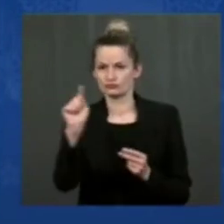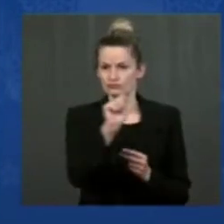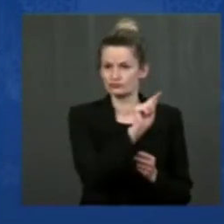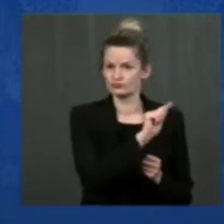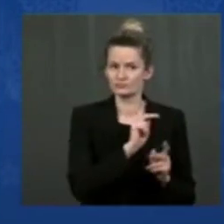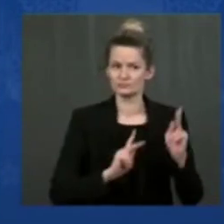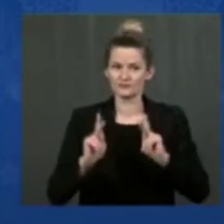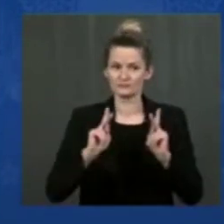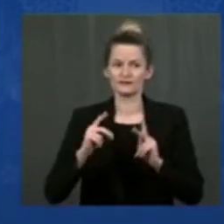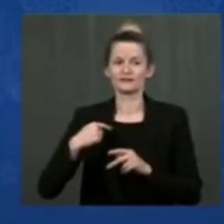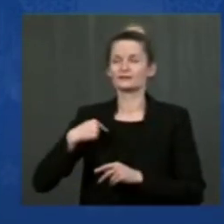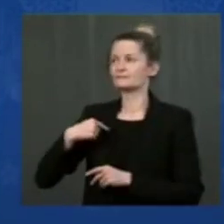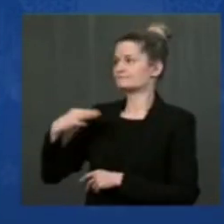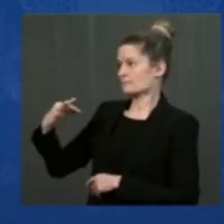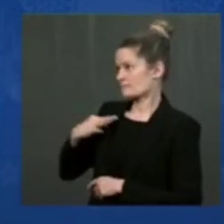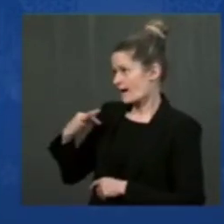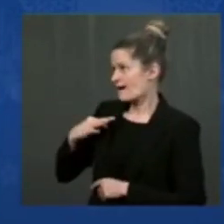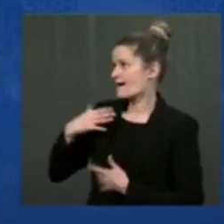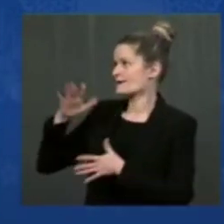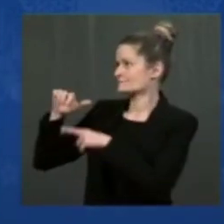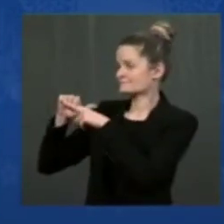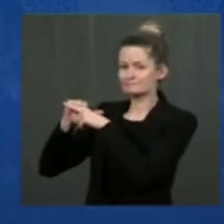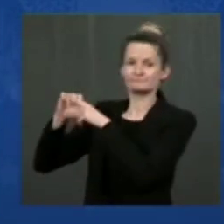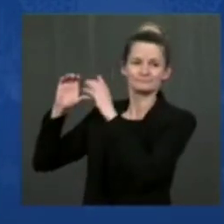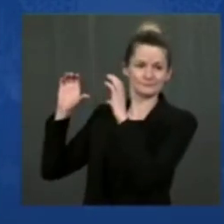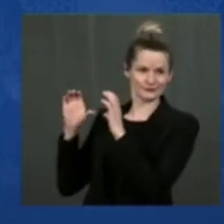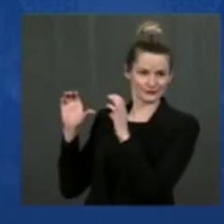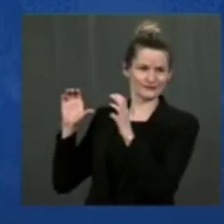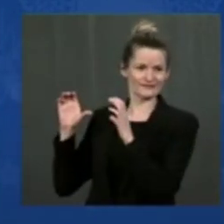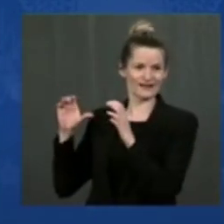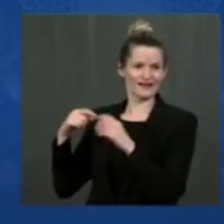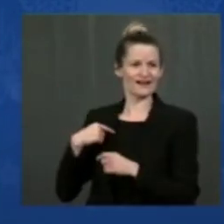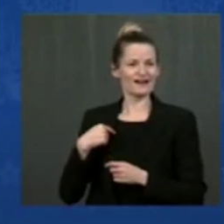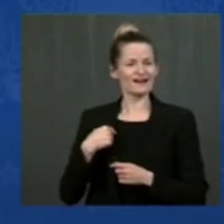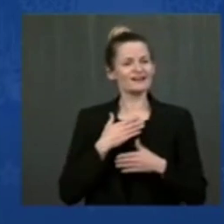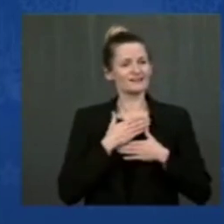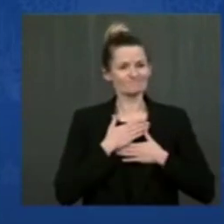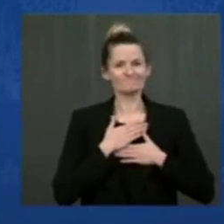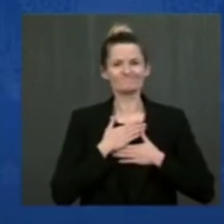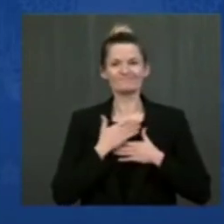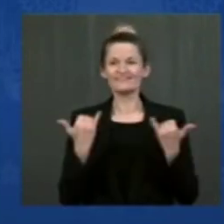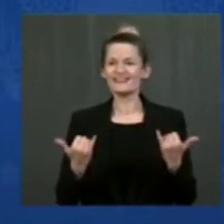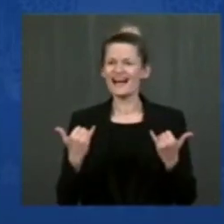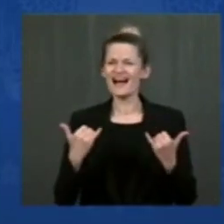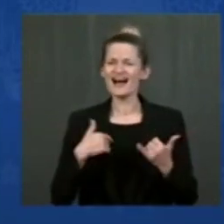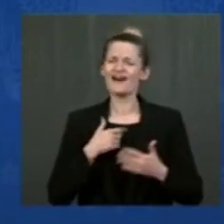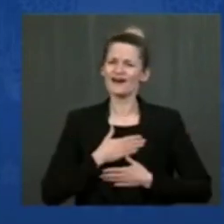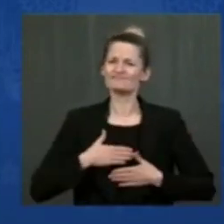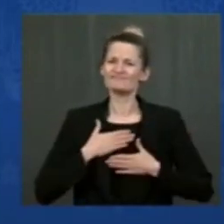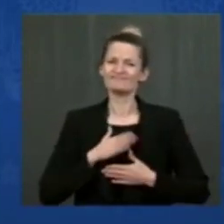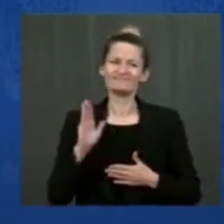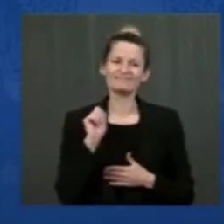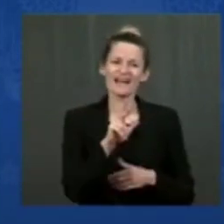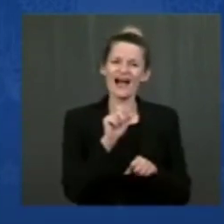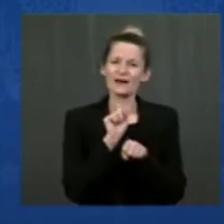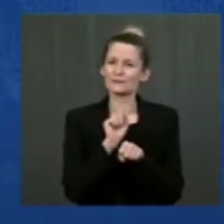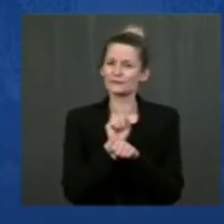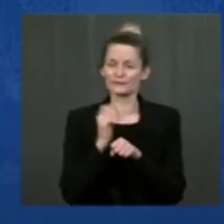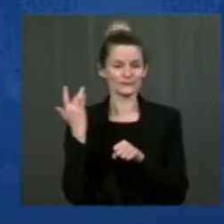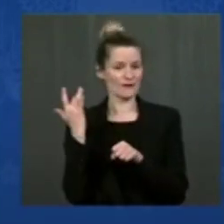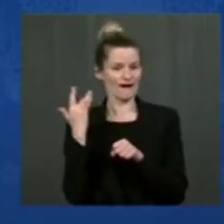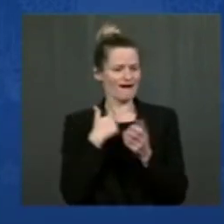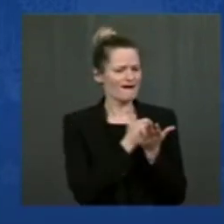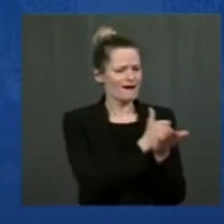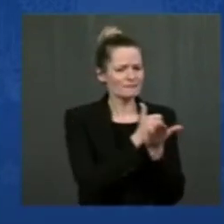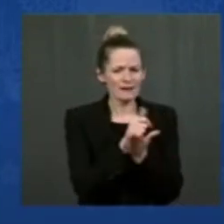I enjoy going to work every day now because I help save lives by administering vaccines and helping so many